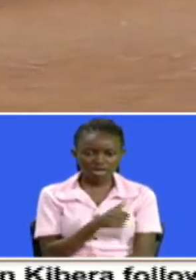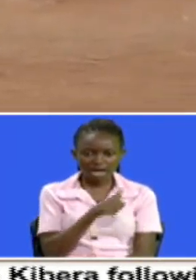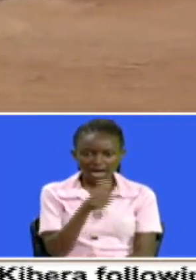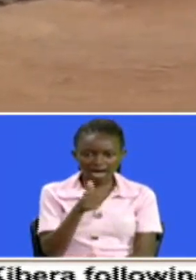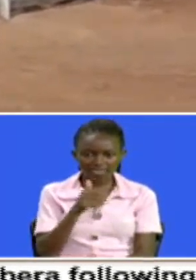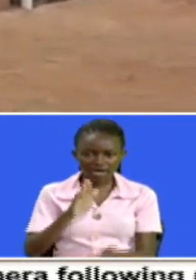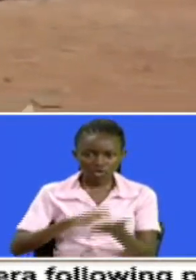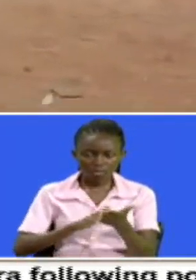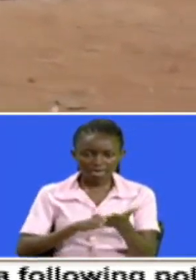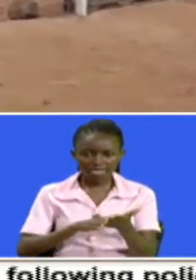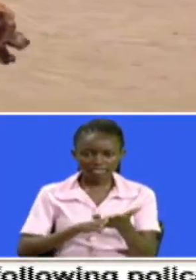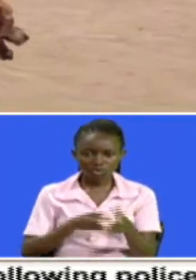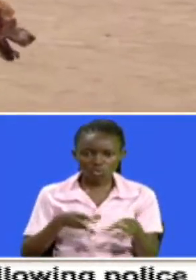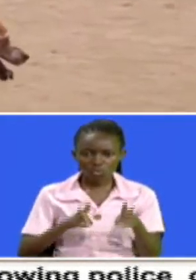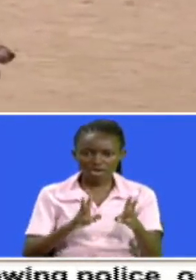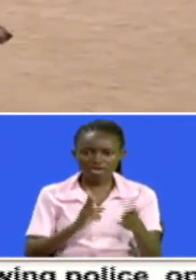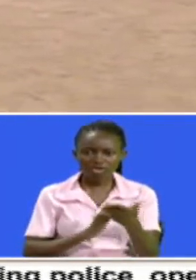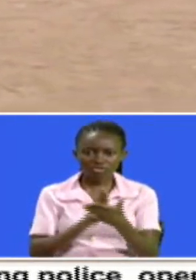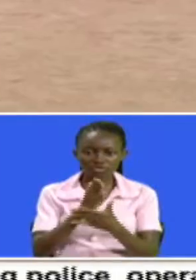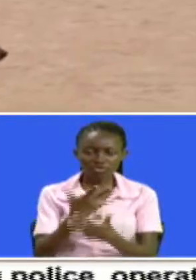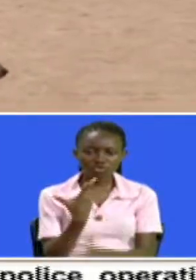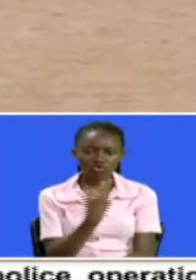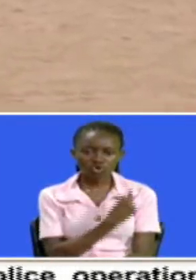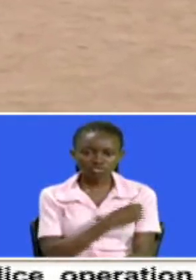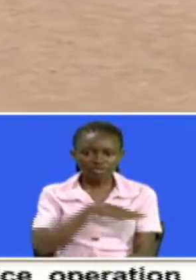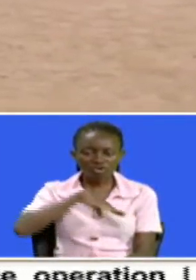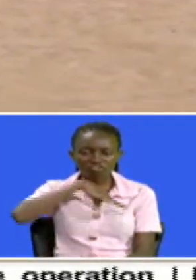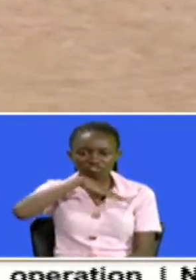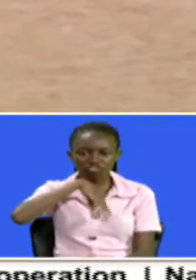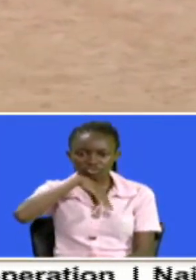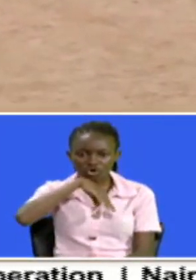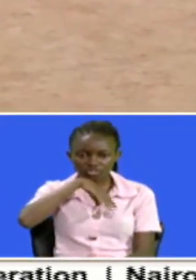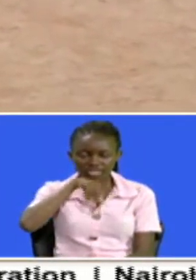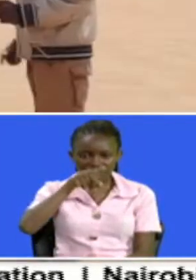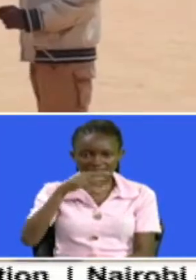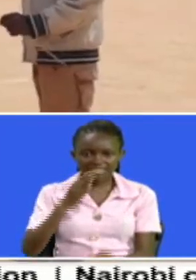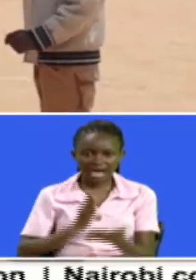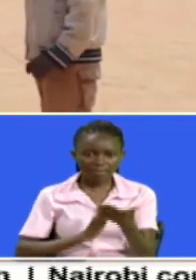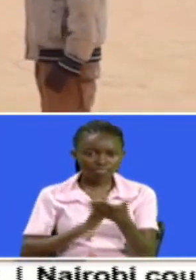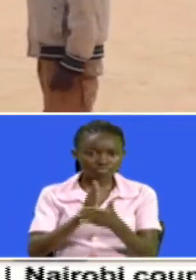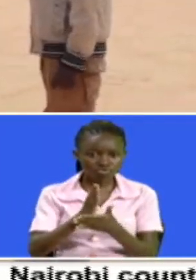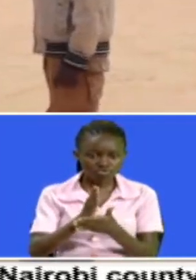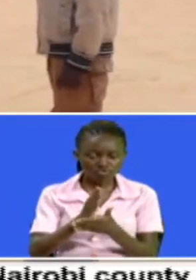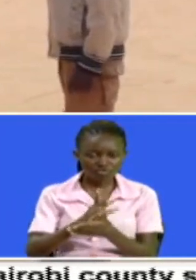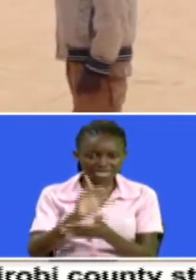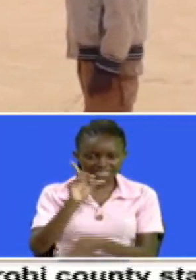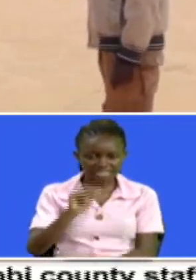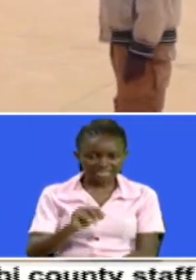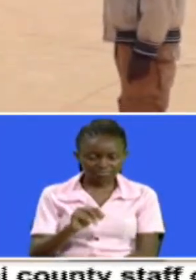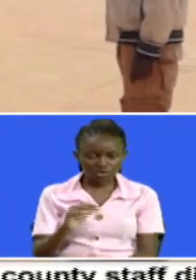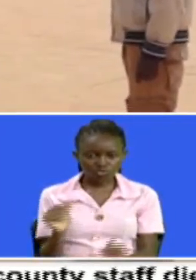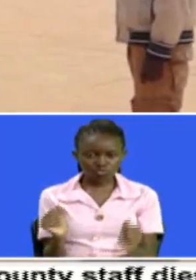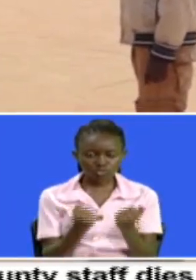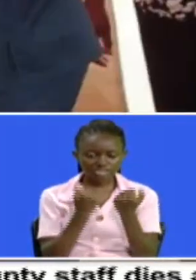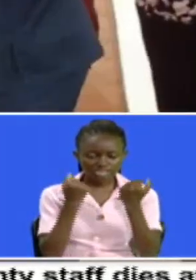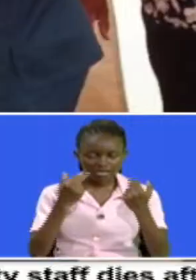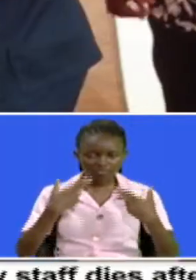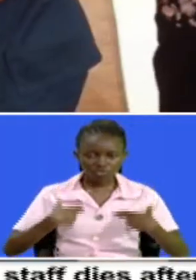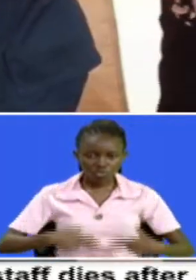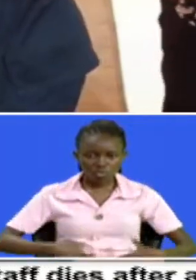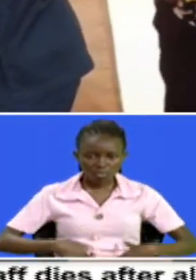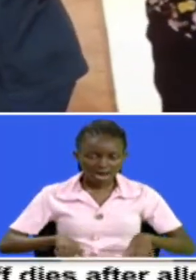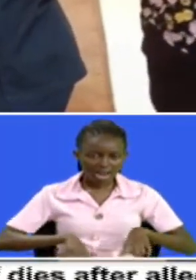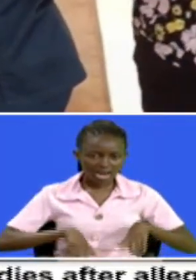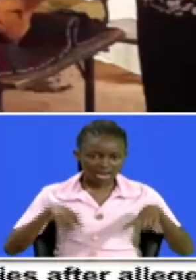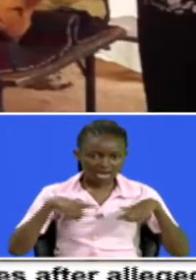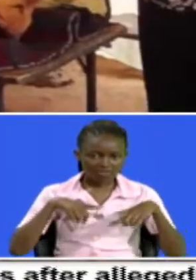recommended methods is through mass dog vaccination, which is a proven cost-effective way to save human lives by